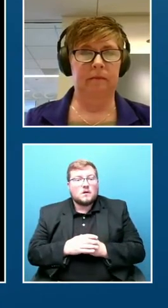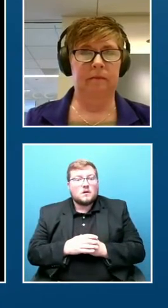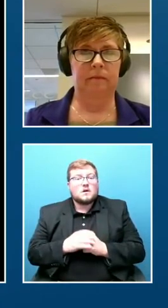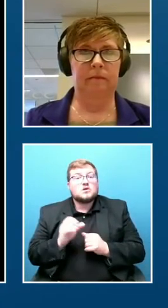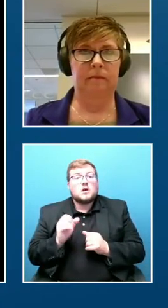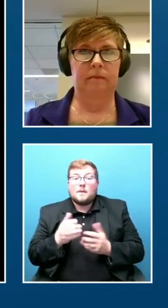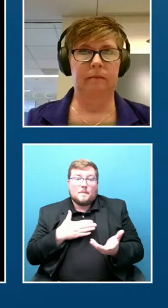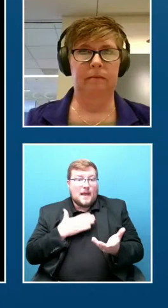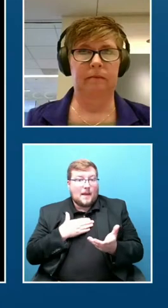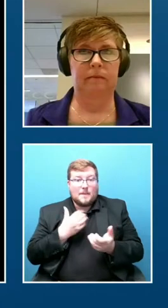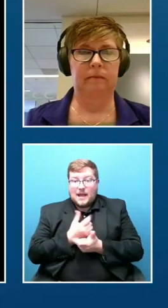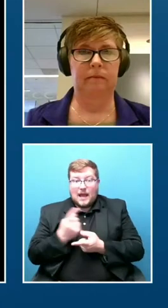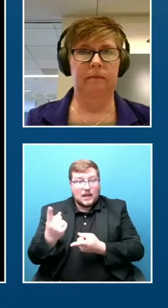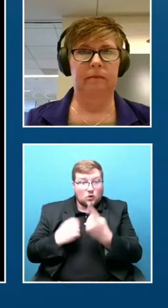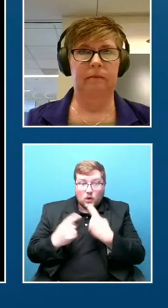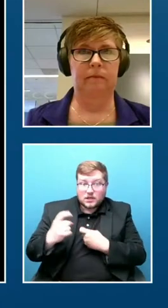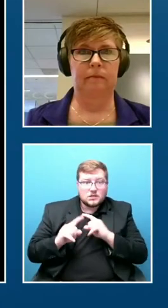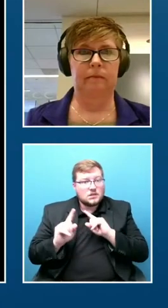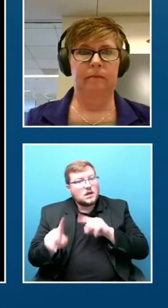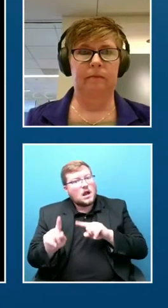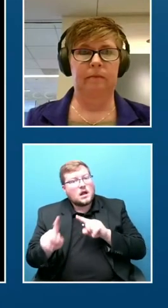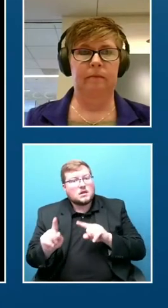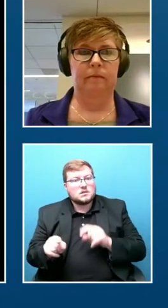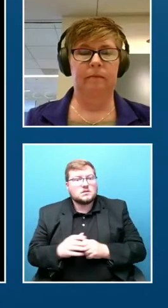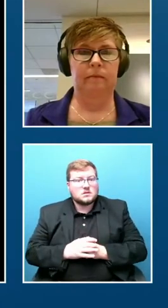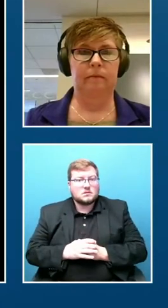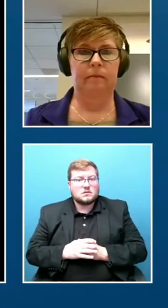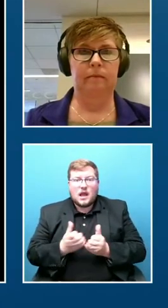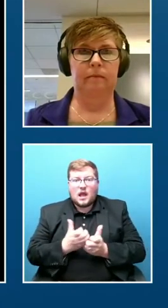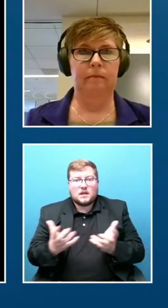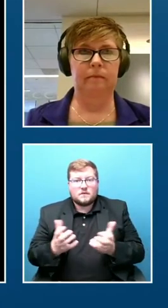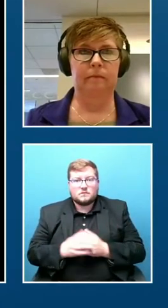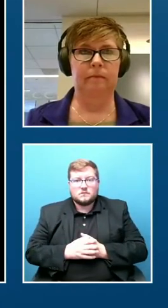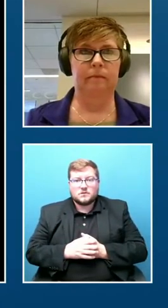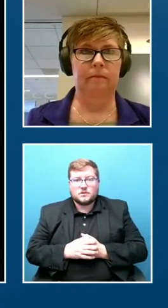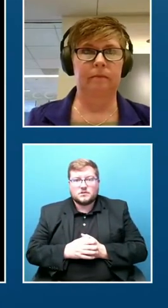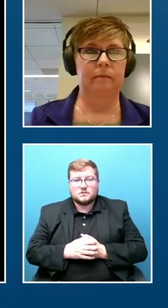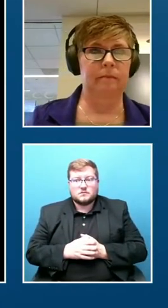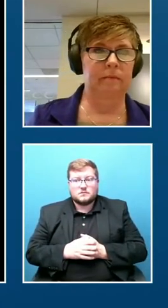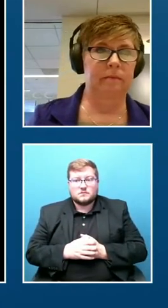questions. I'm happy to answer anything that the committee may have.